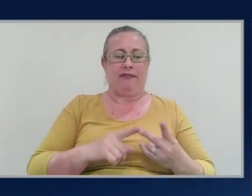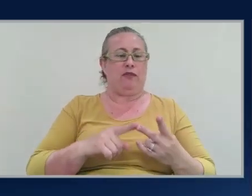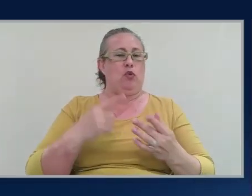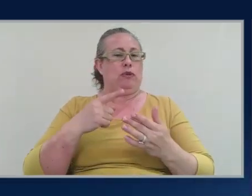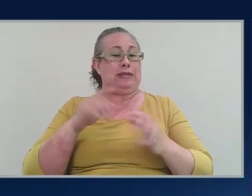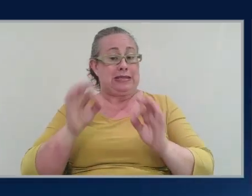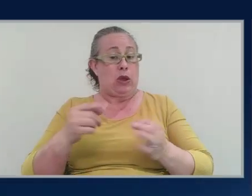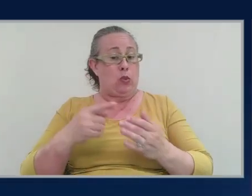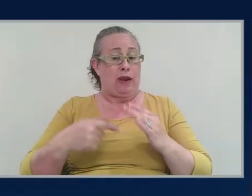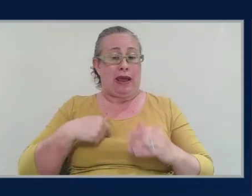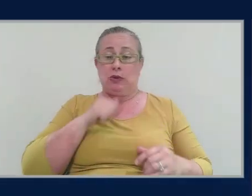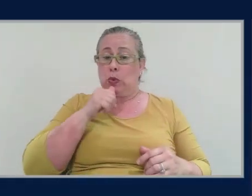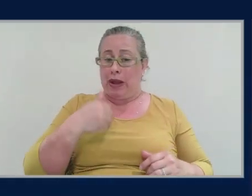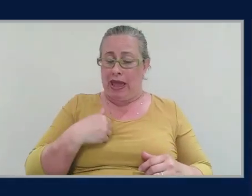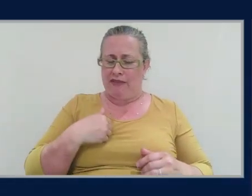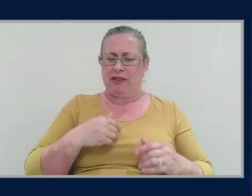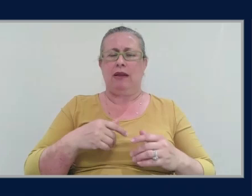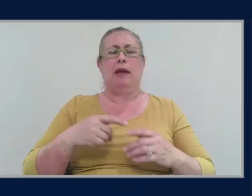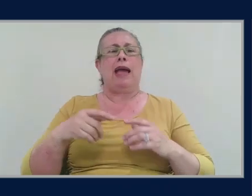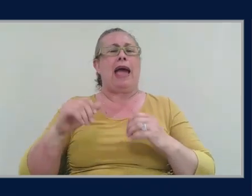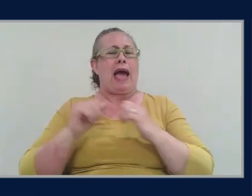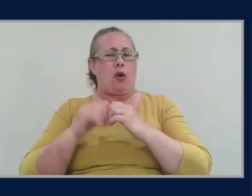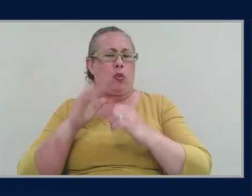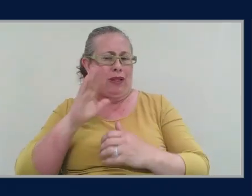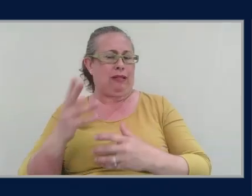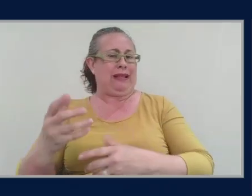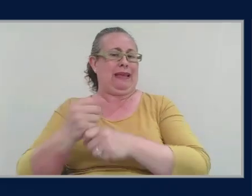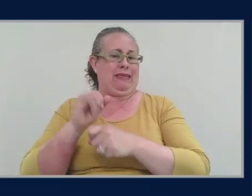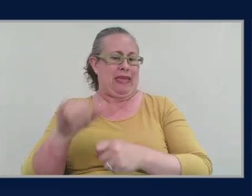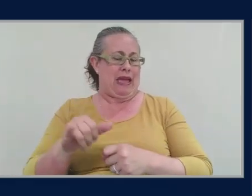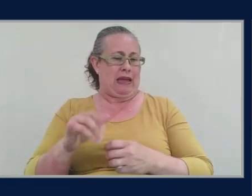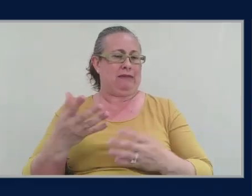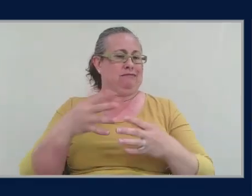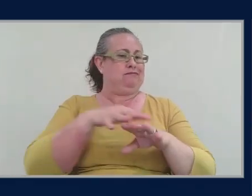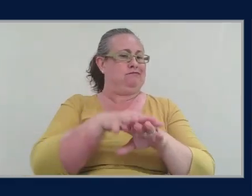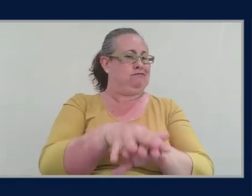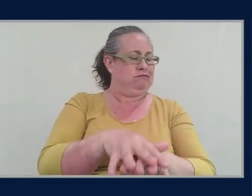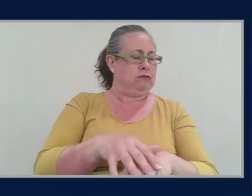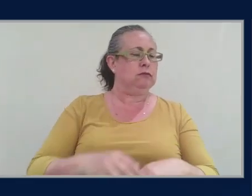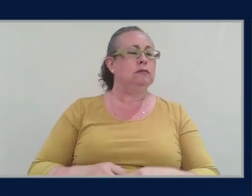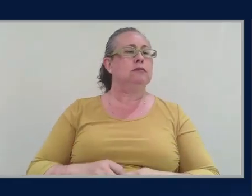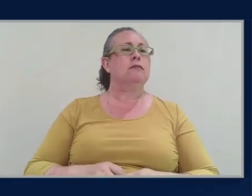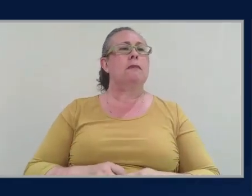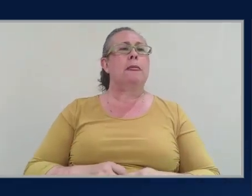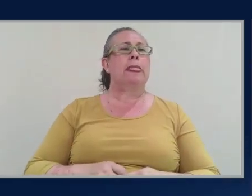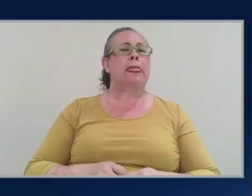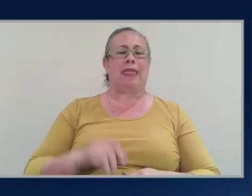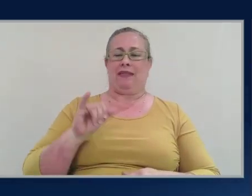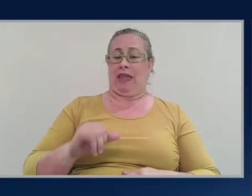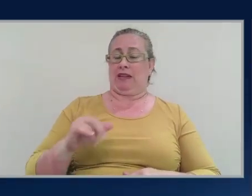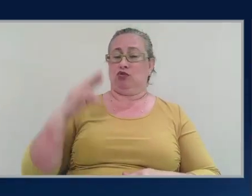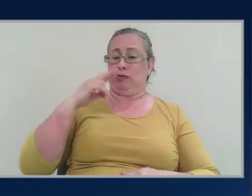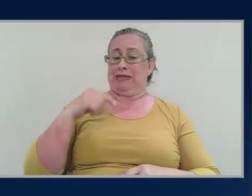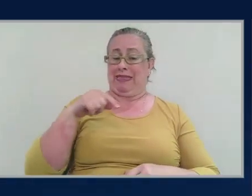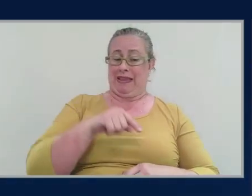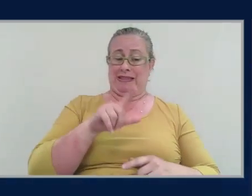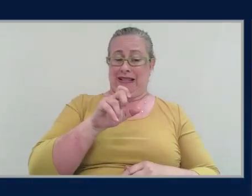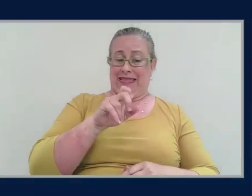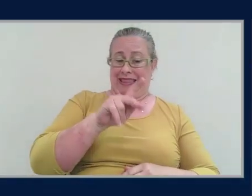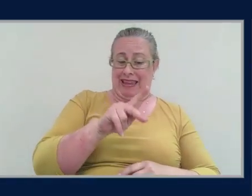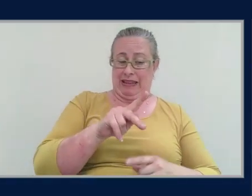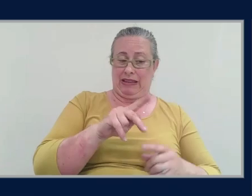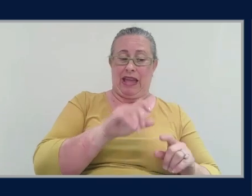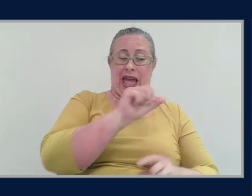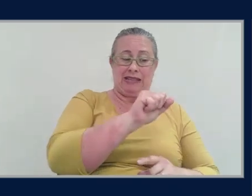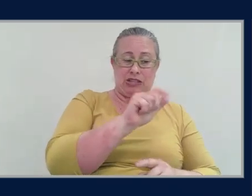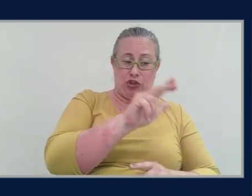have, and then how you're going to acquire and integrate it. And that's really why this linkage between S3